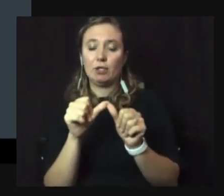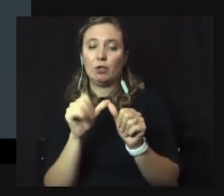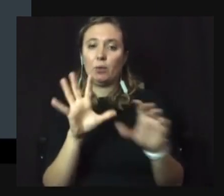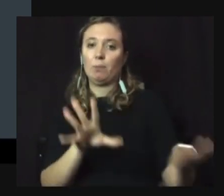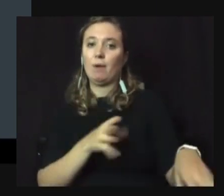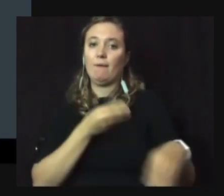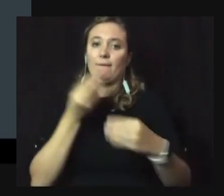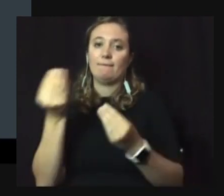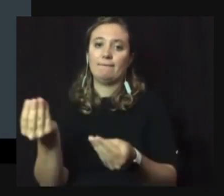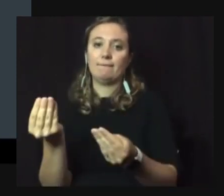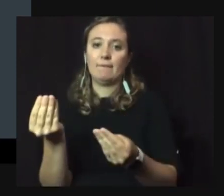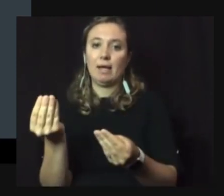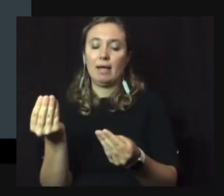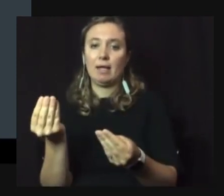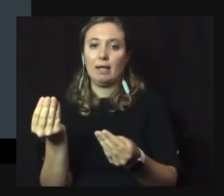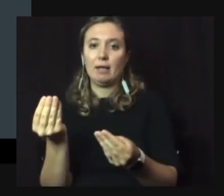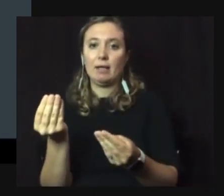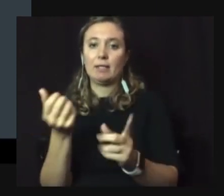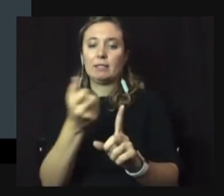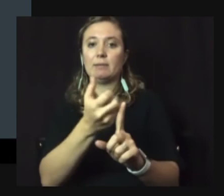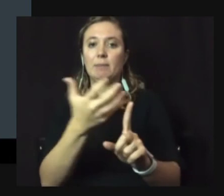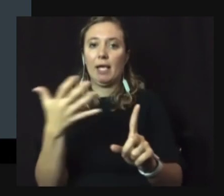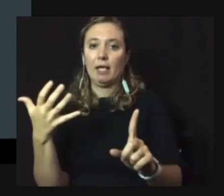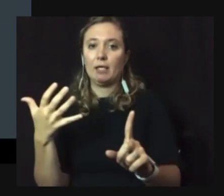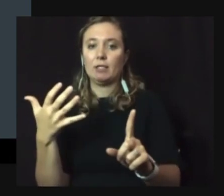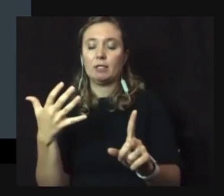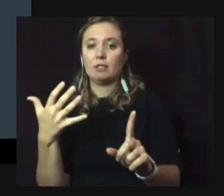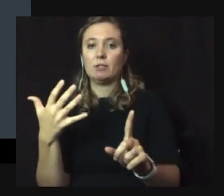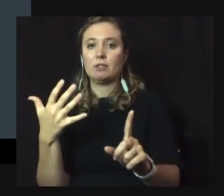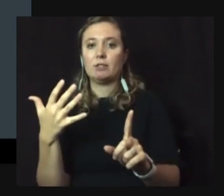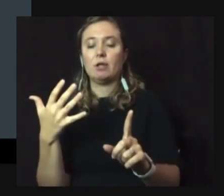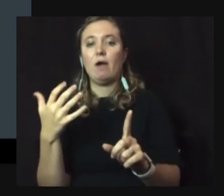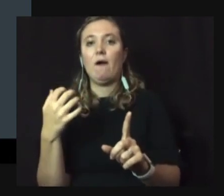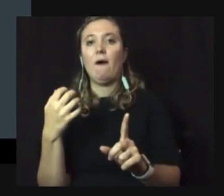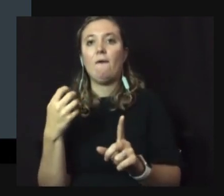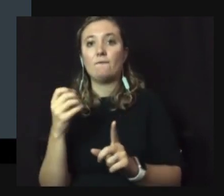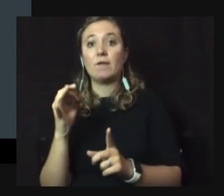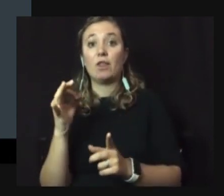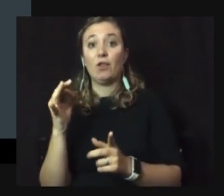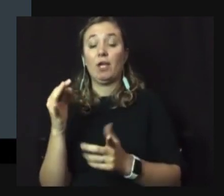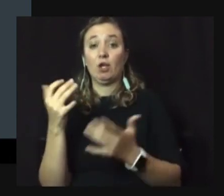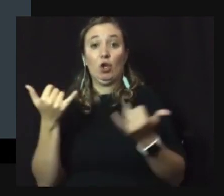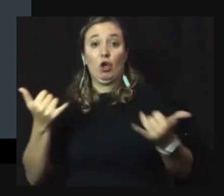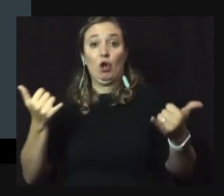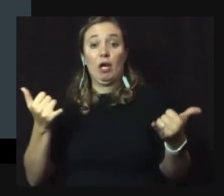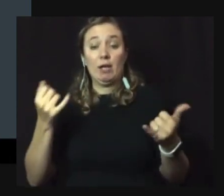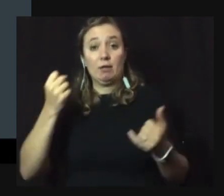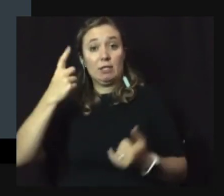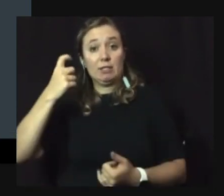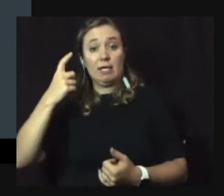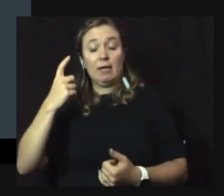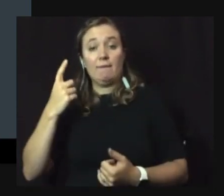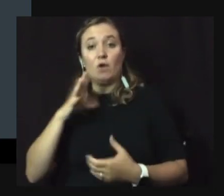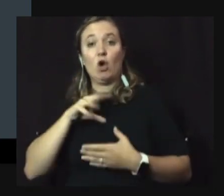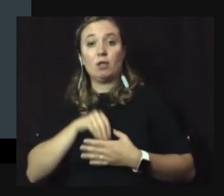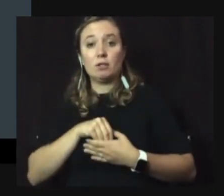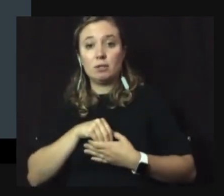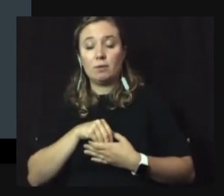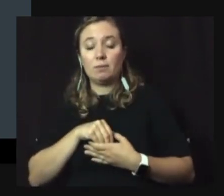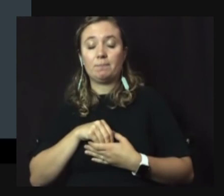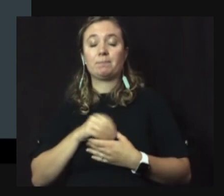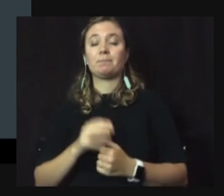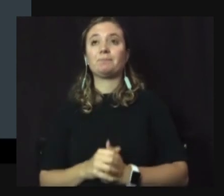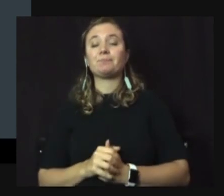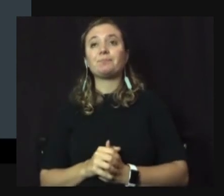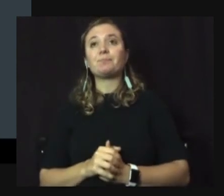provide expansion of the current understanding of autism or of being autistic. The